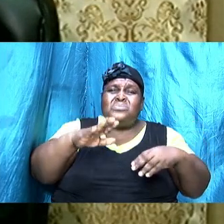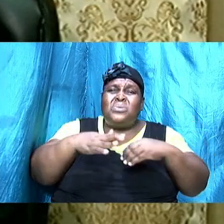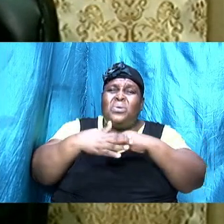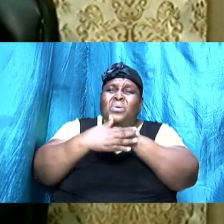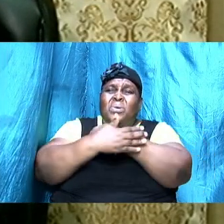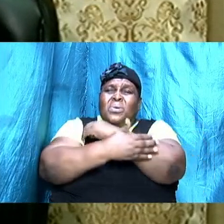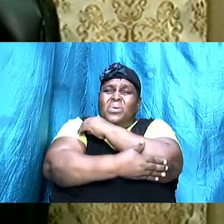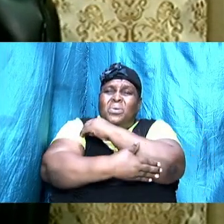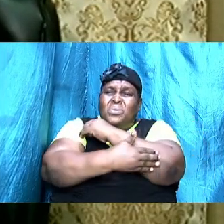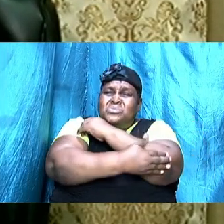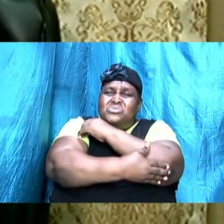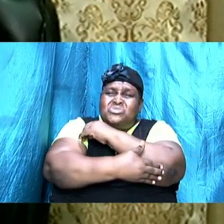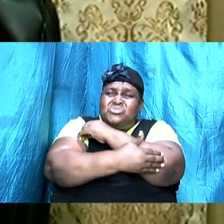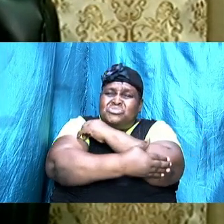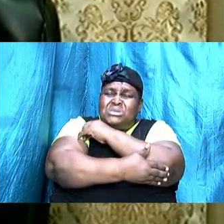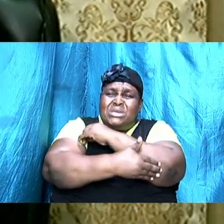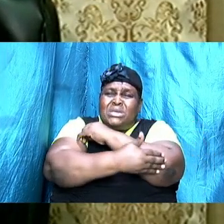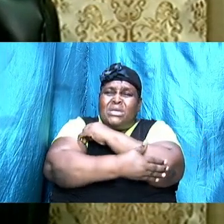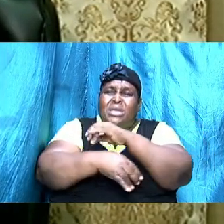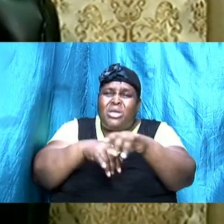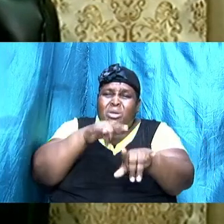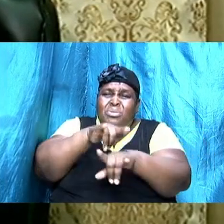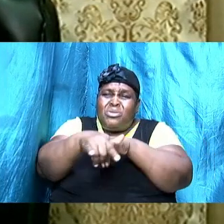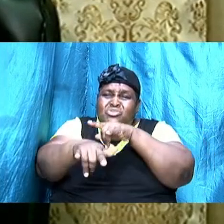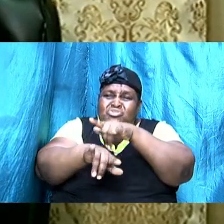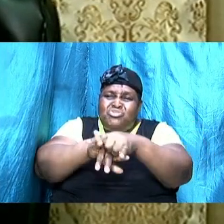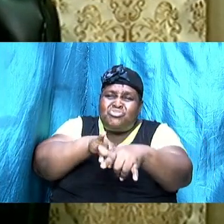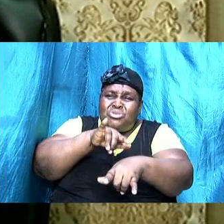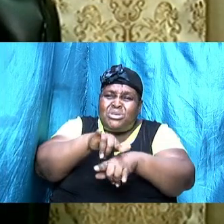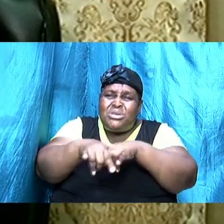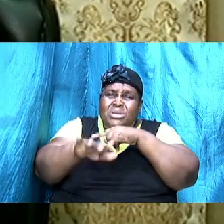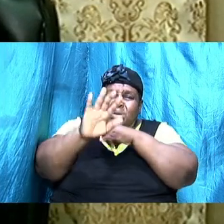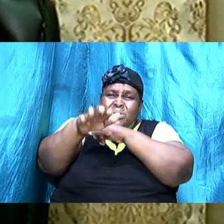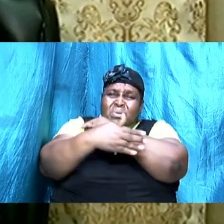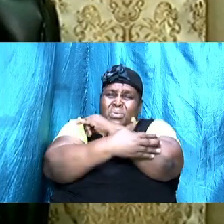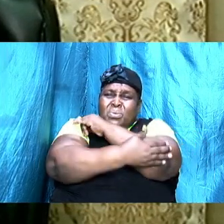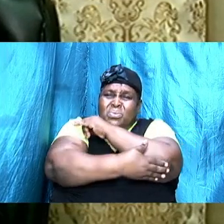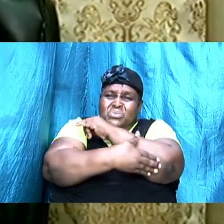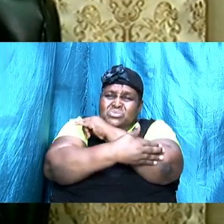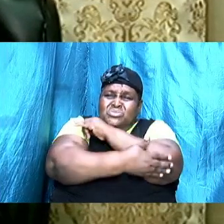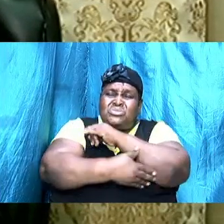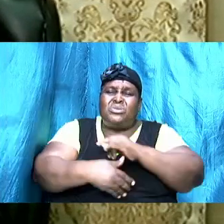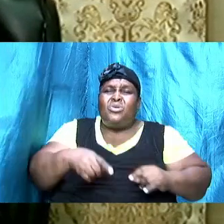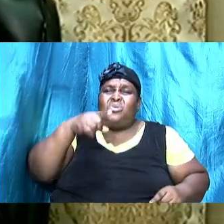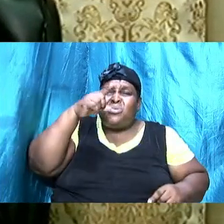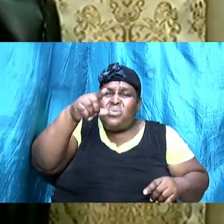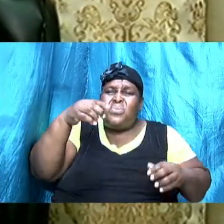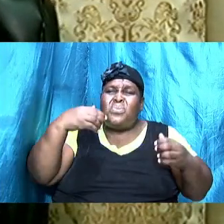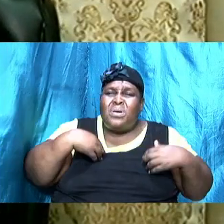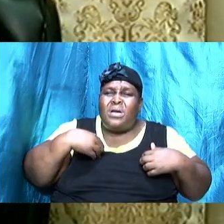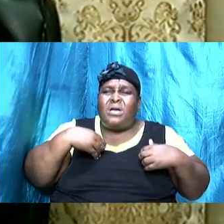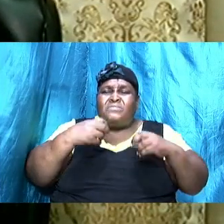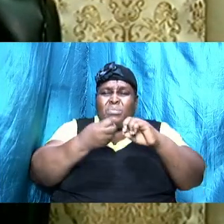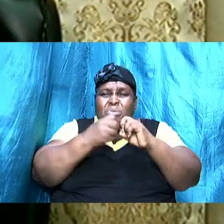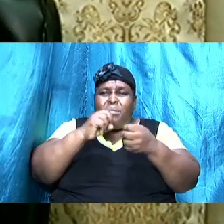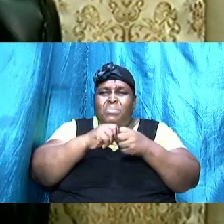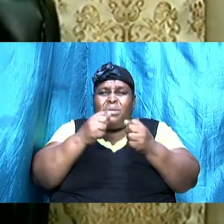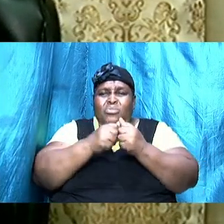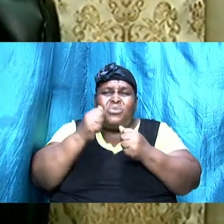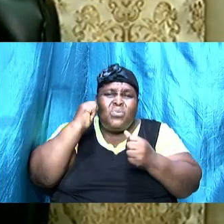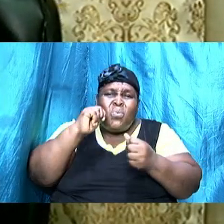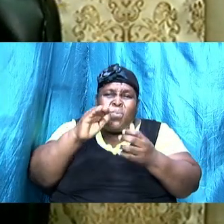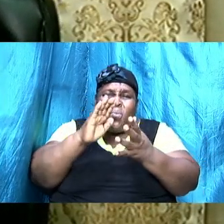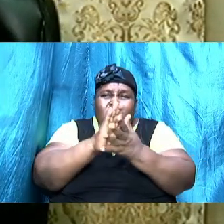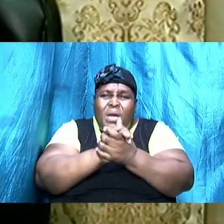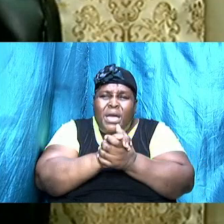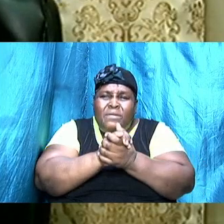execution. So you have a problem with your wife, husband. You have a problem